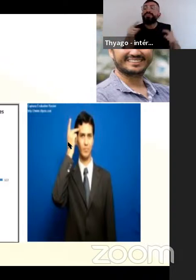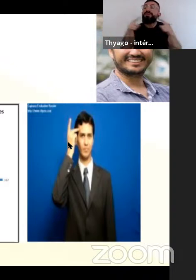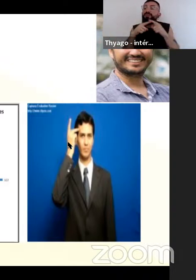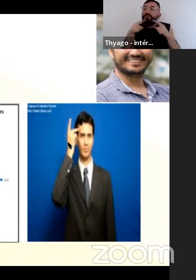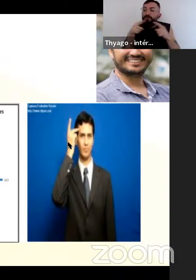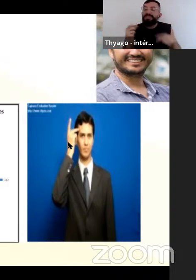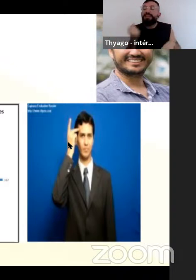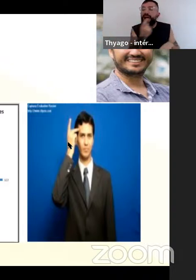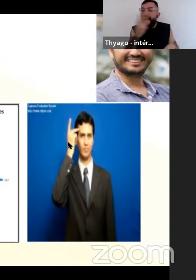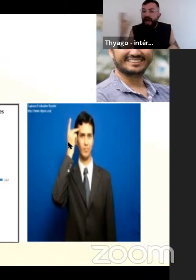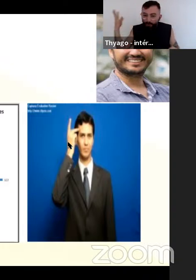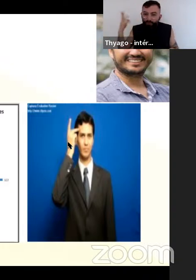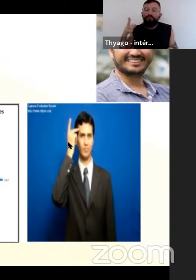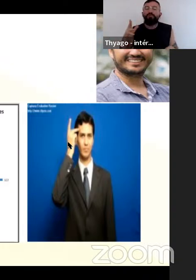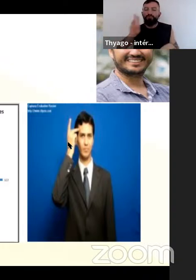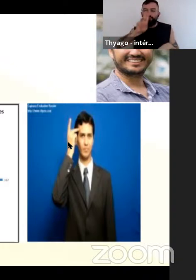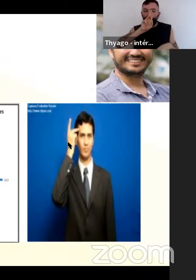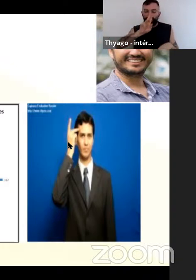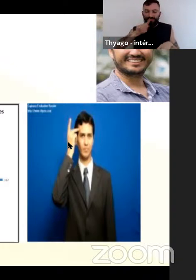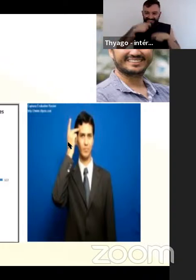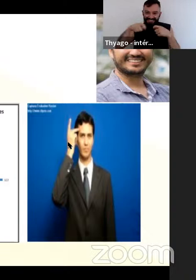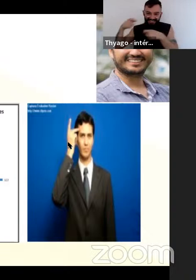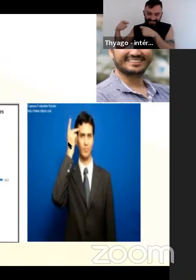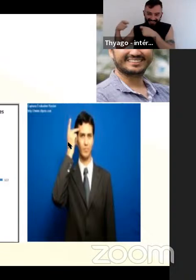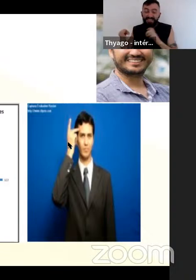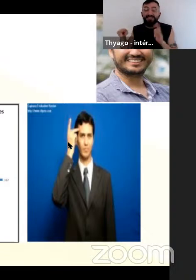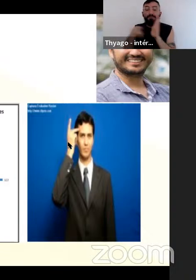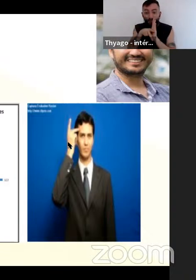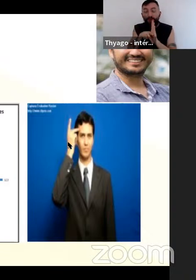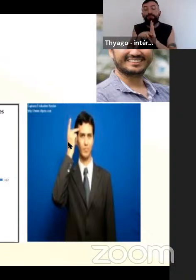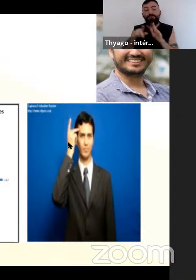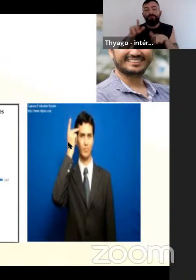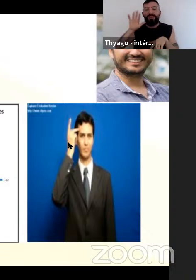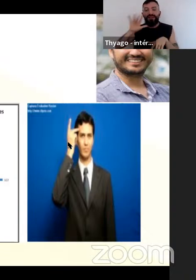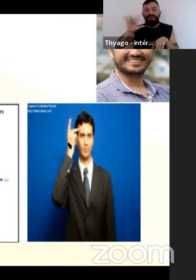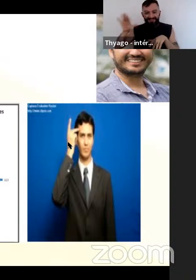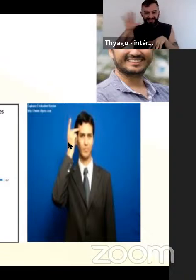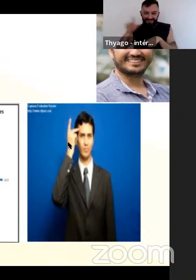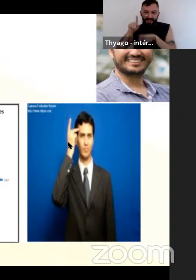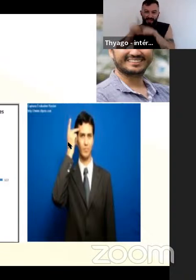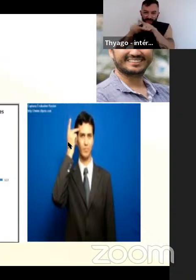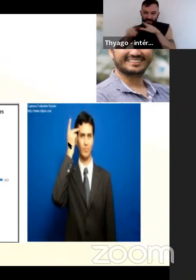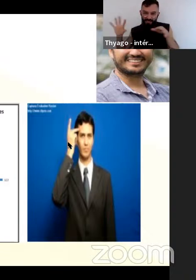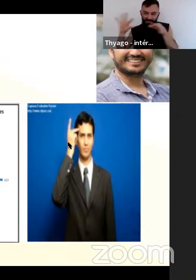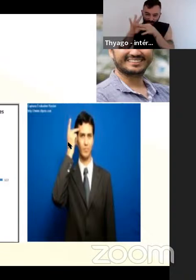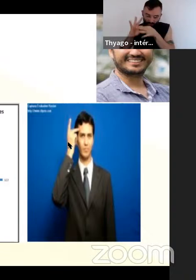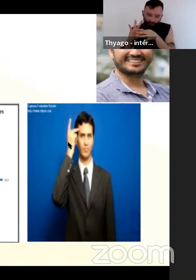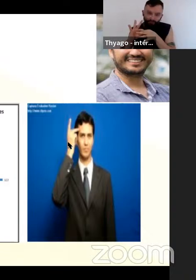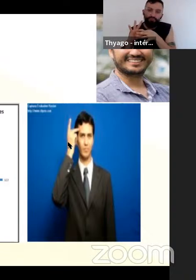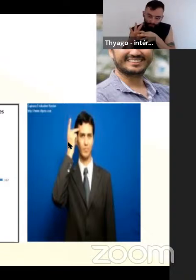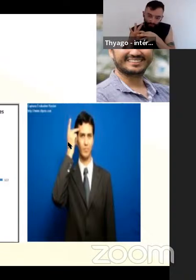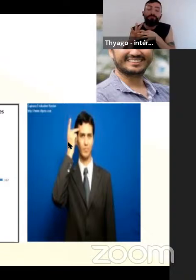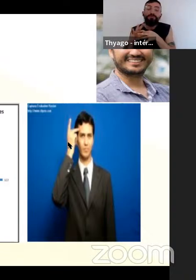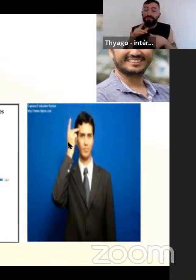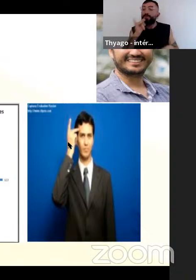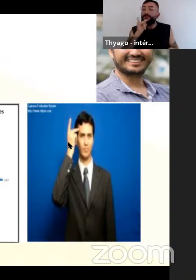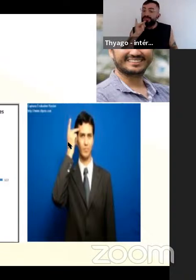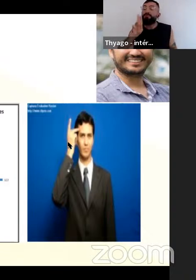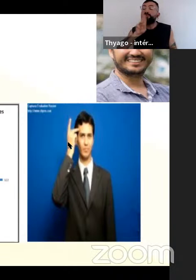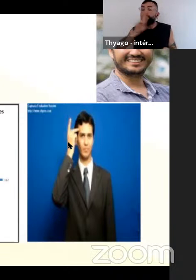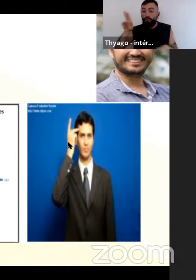graphotoponyms, to accommodate all those signs. And as you can see from the graph on the